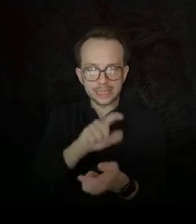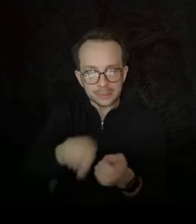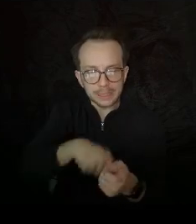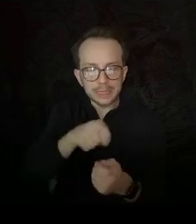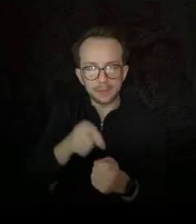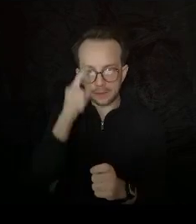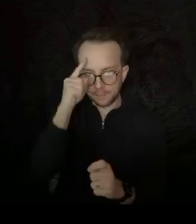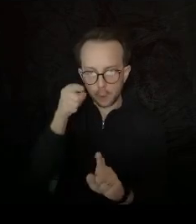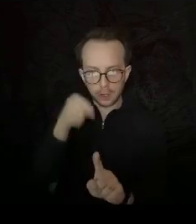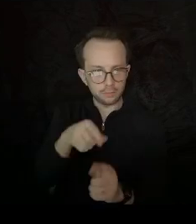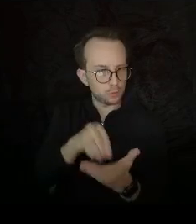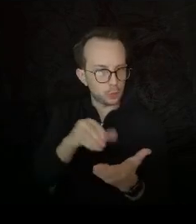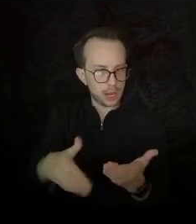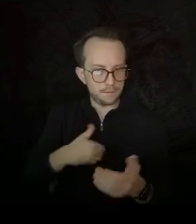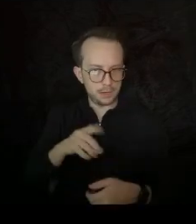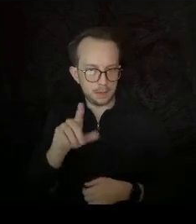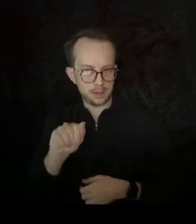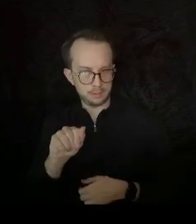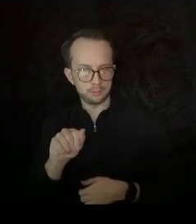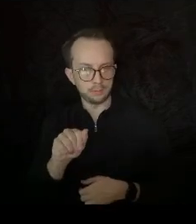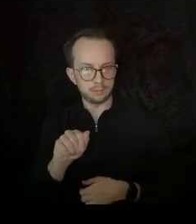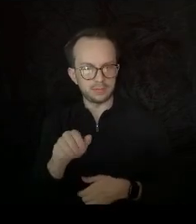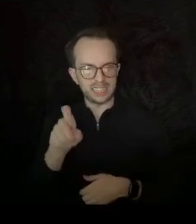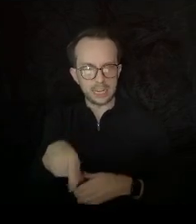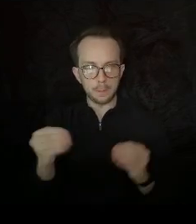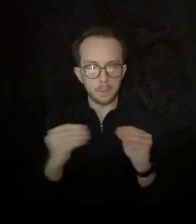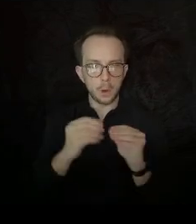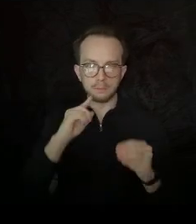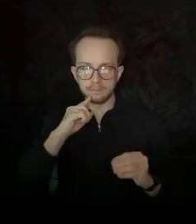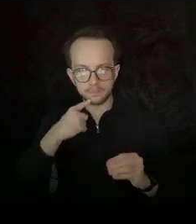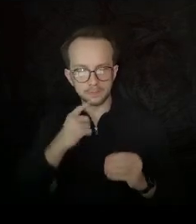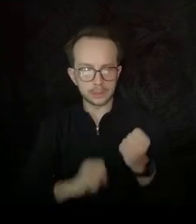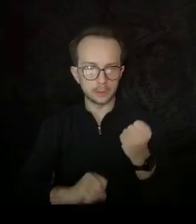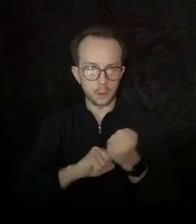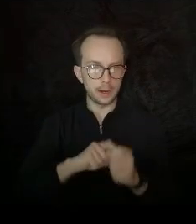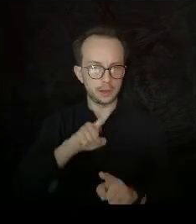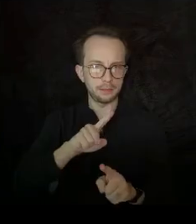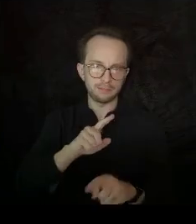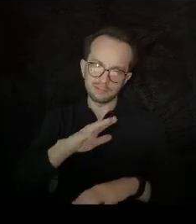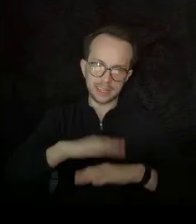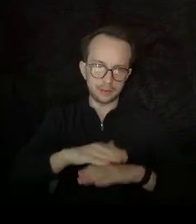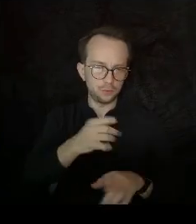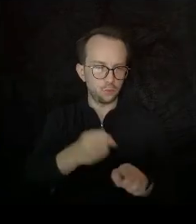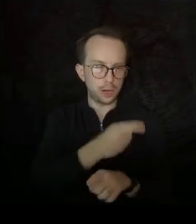disabilities who need more intensive support than a regular school can provide.